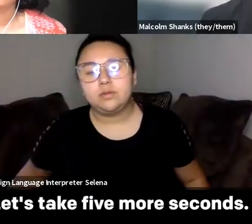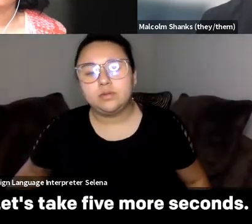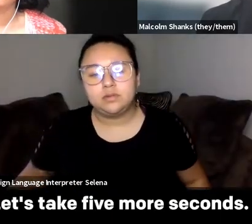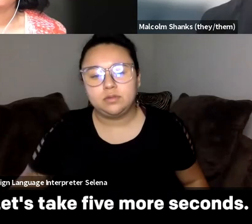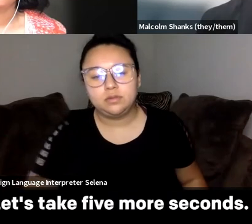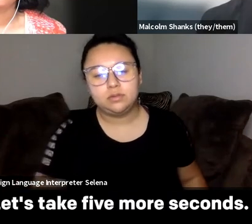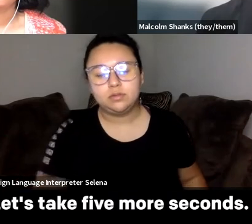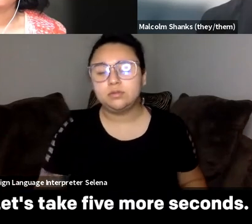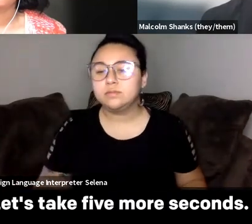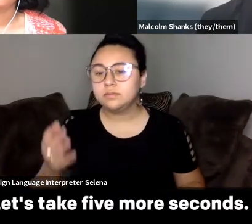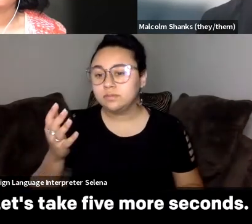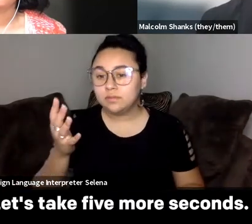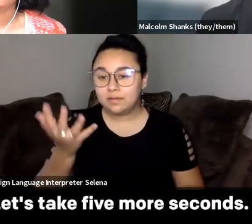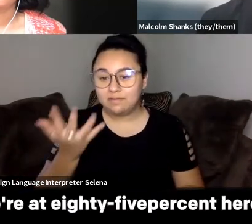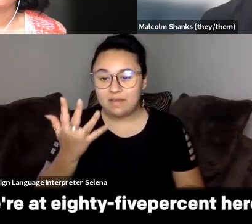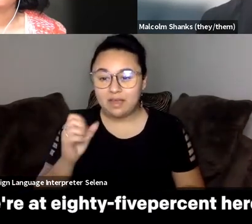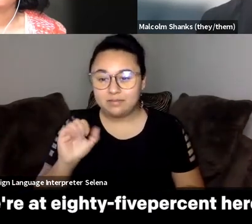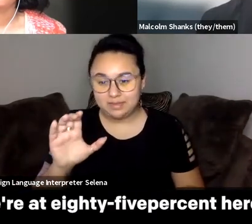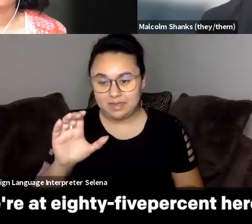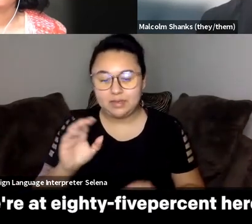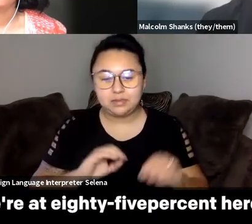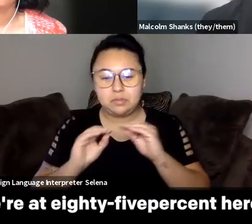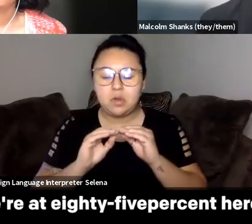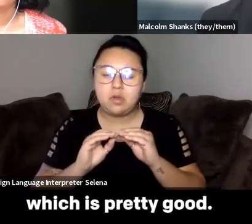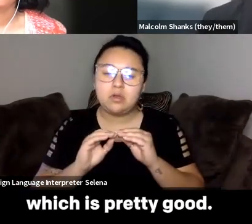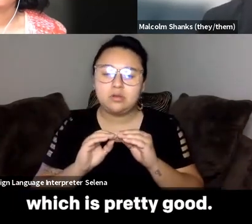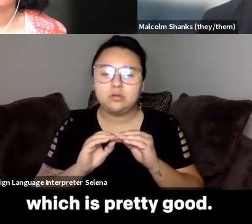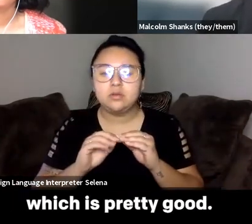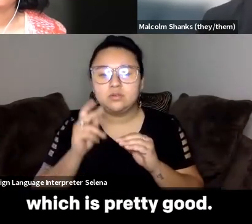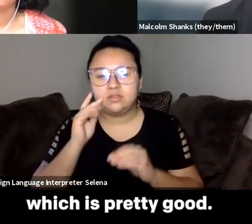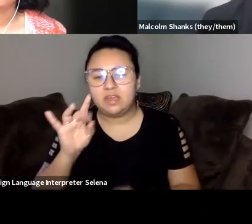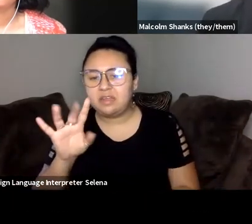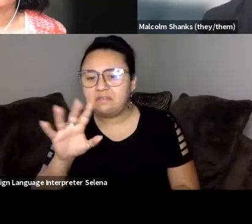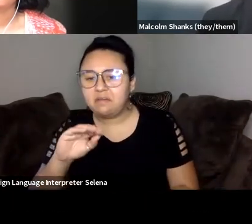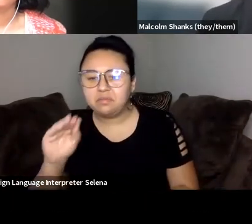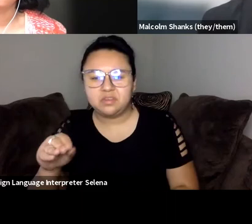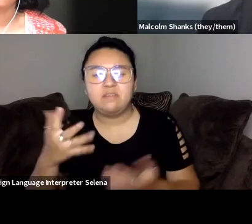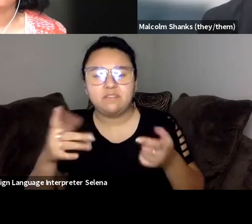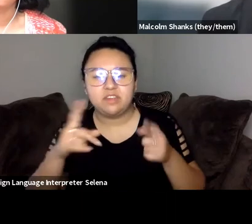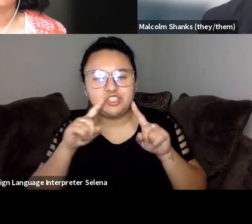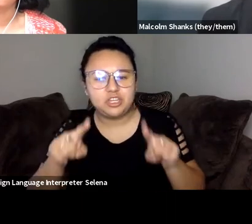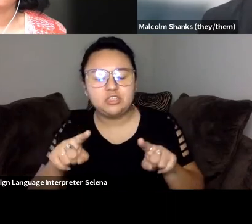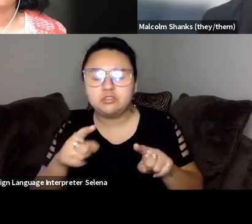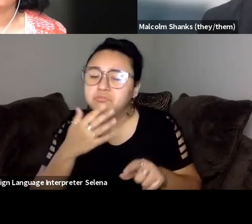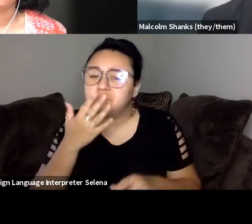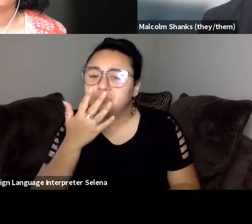Let's take 5 more seconds. We're at 85% here, which is pretty good.